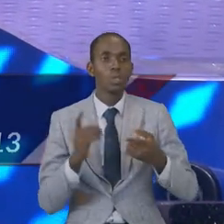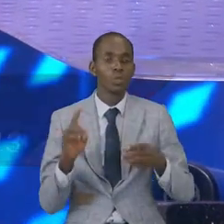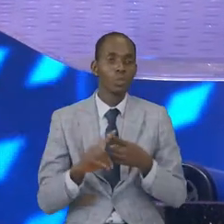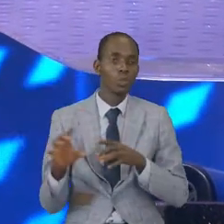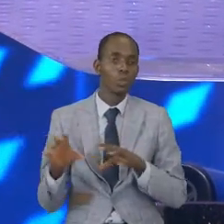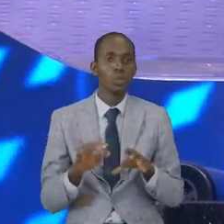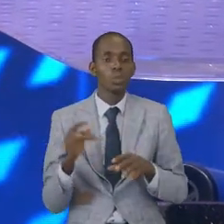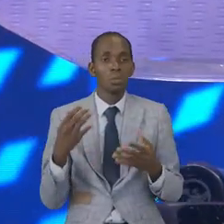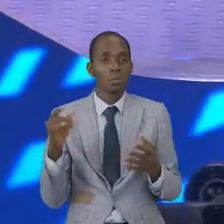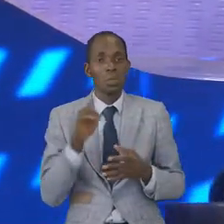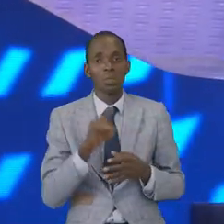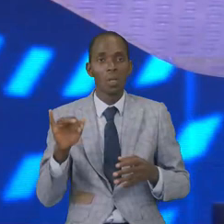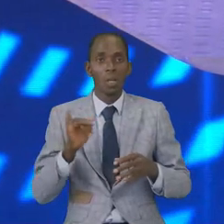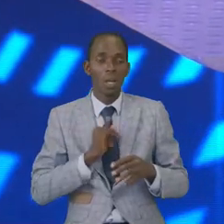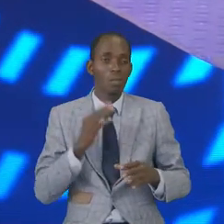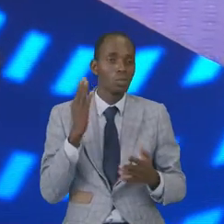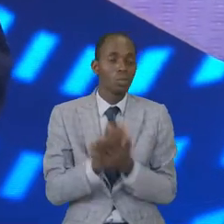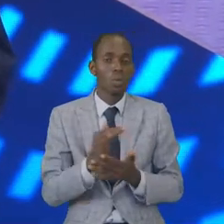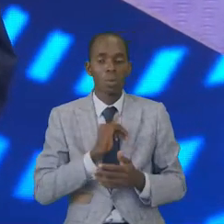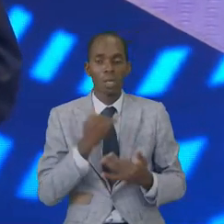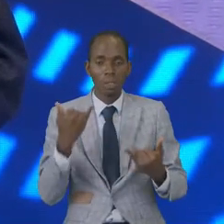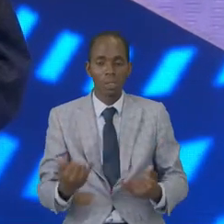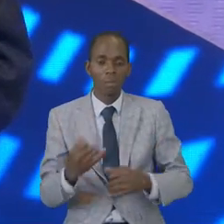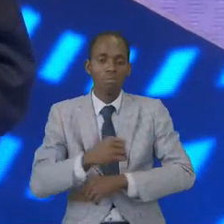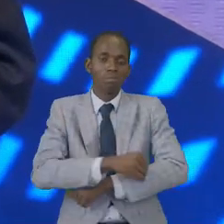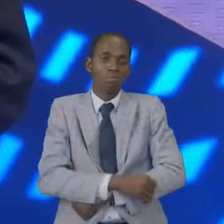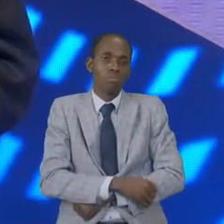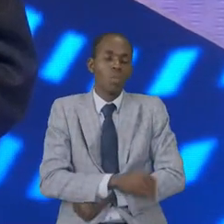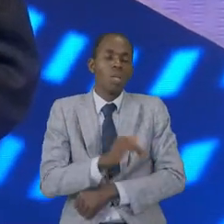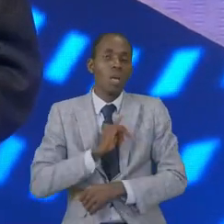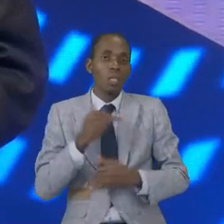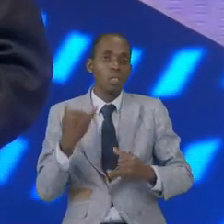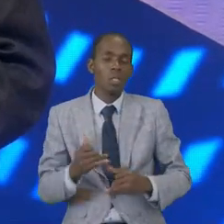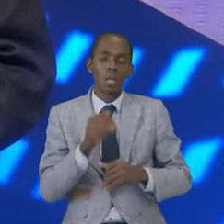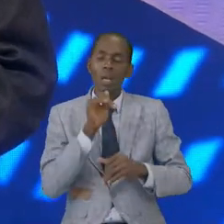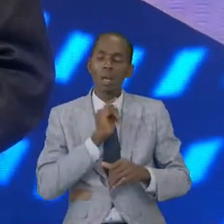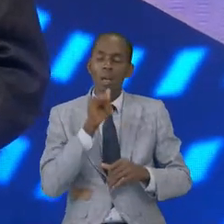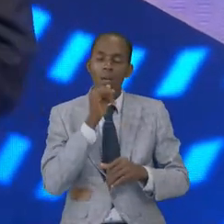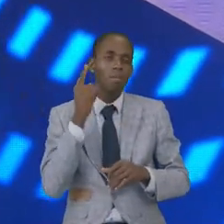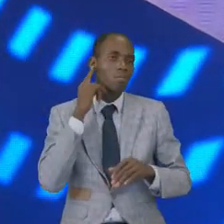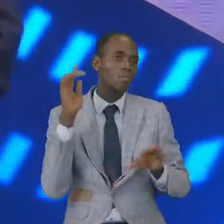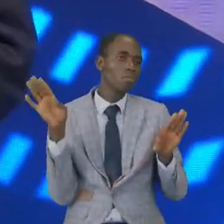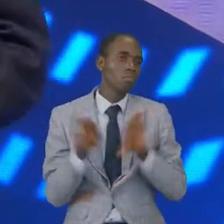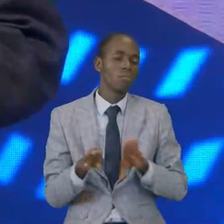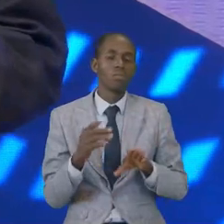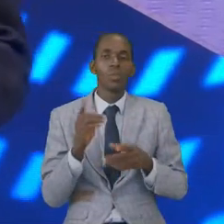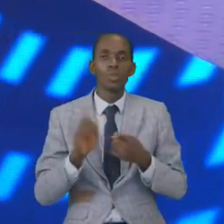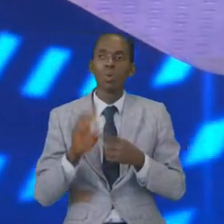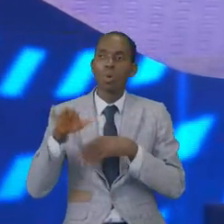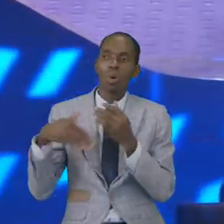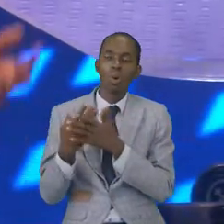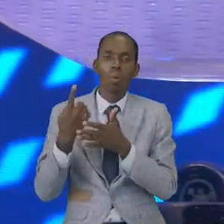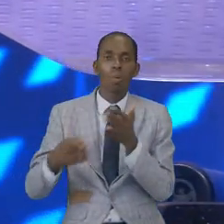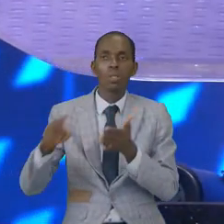stop, therefore I fold my hand, therefore I turn a deaf ear to all the requests around me. No, it